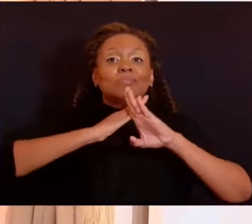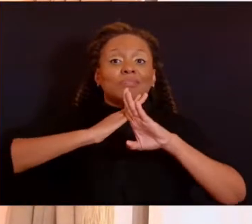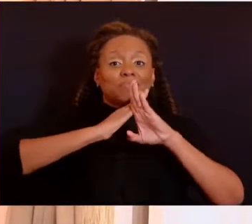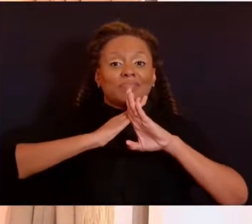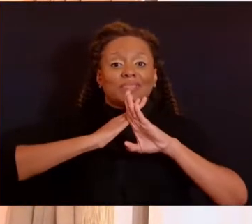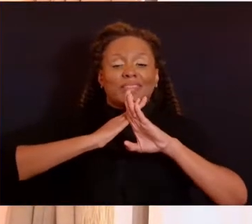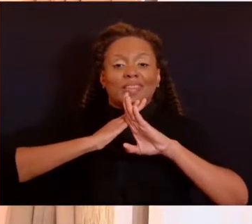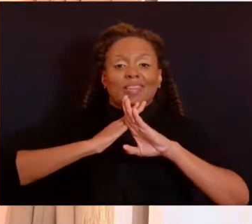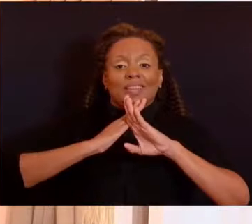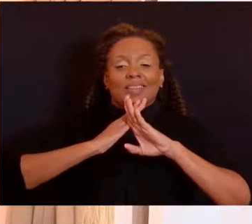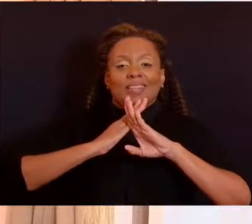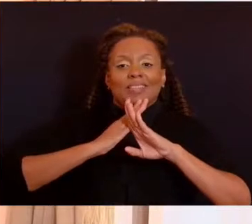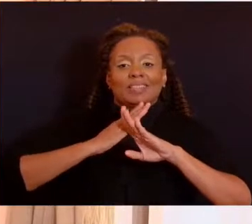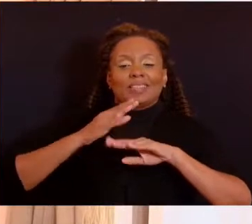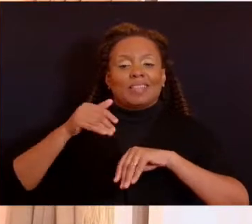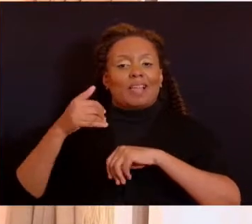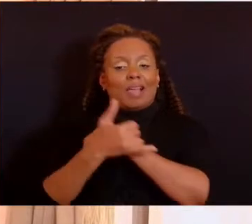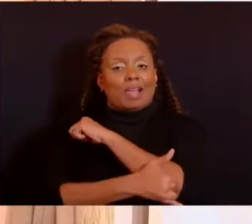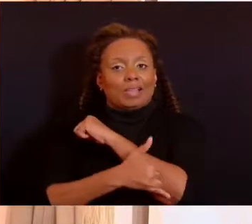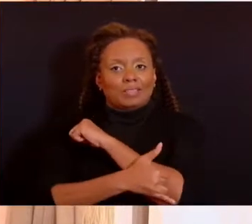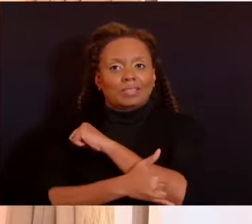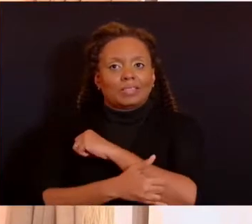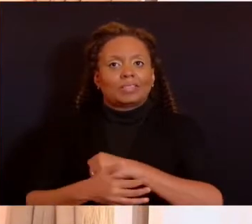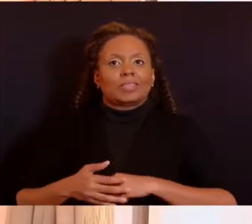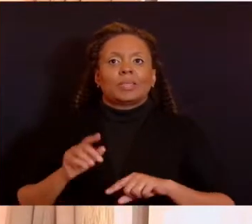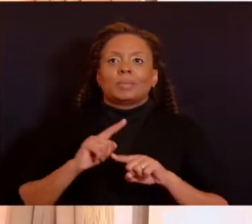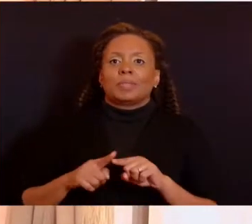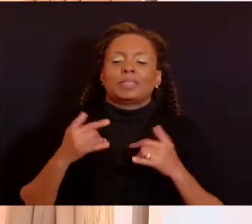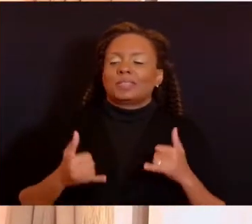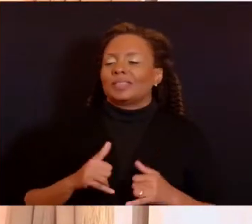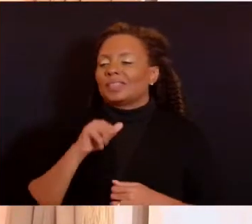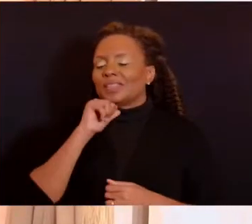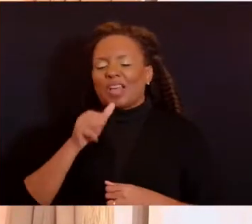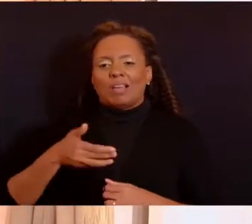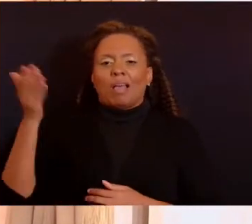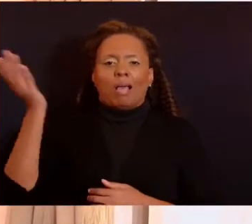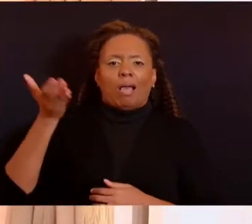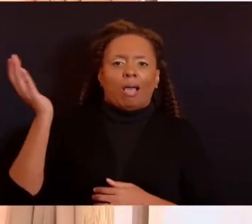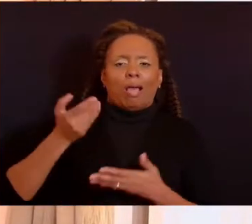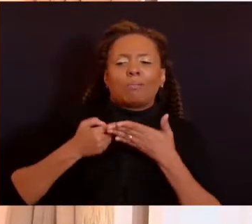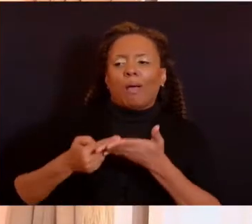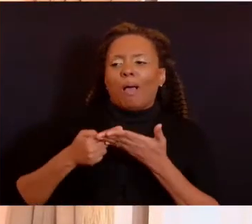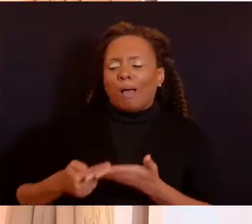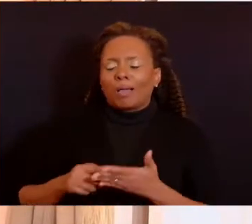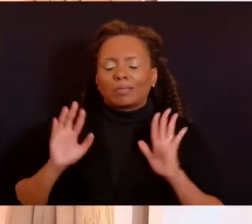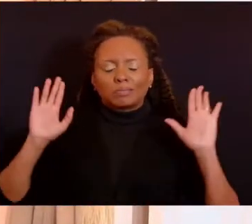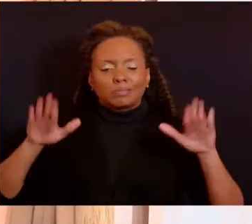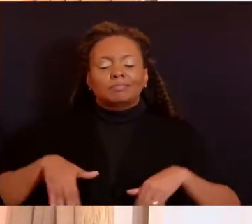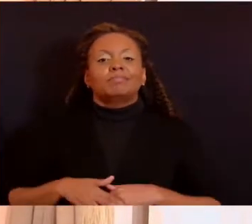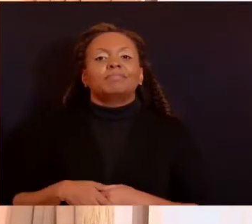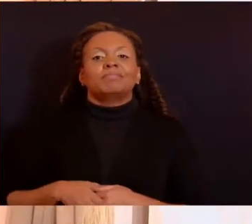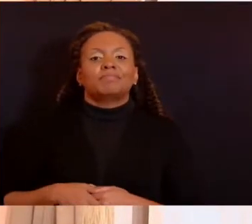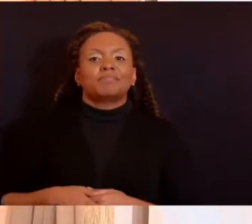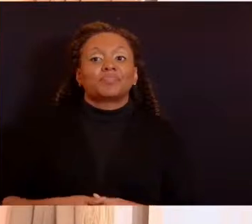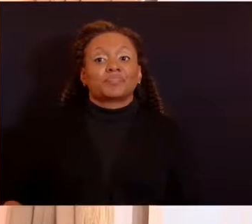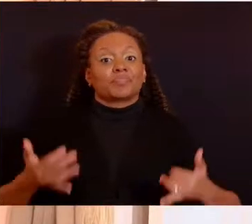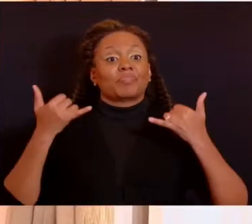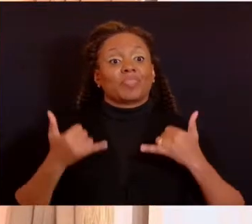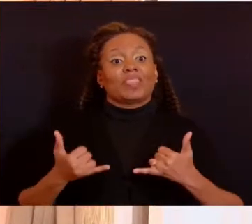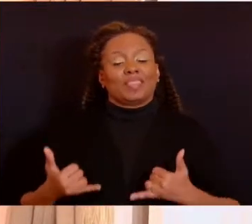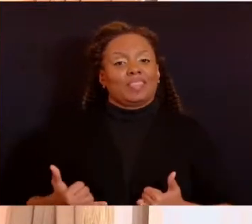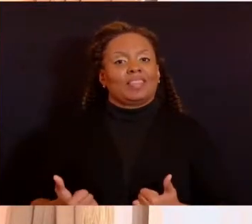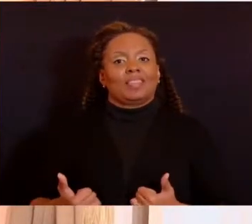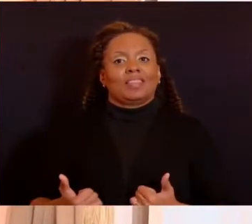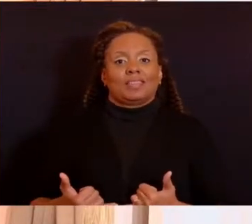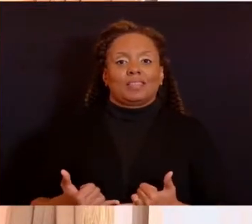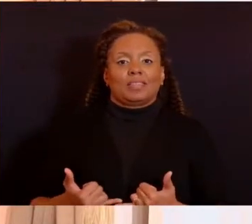these climate issues, because they're real. But today is not the day for that kind of long talk. Today is the day to let you know